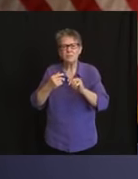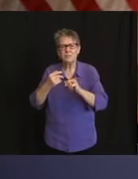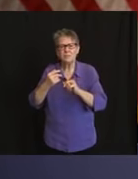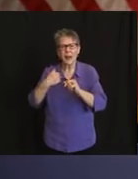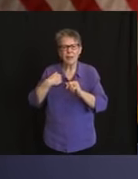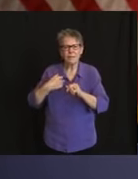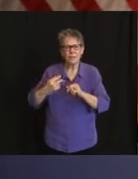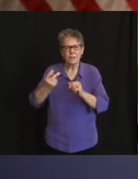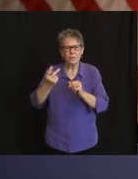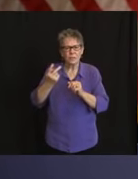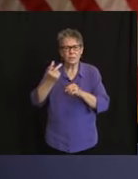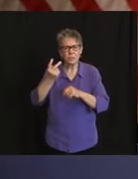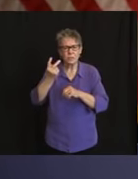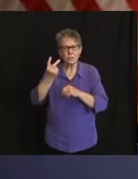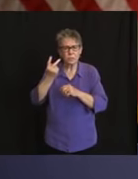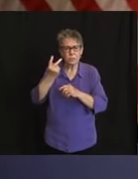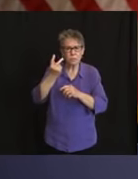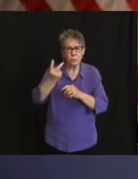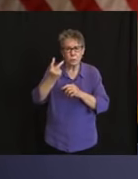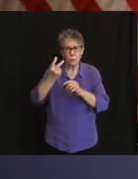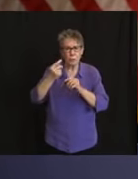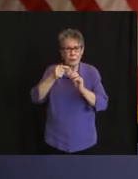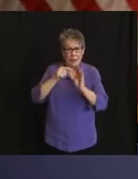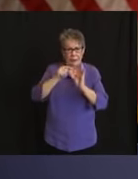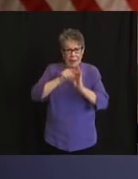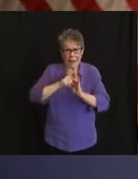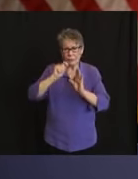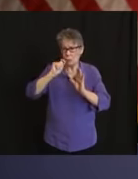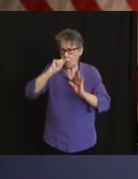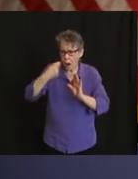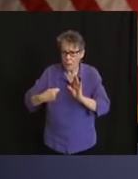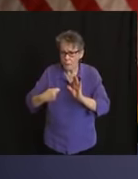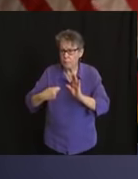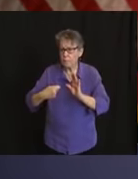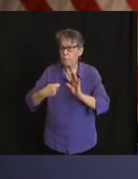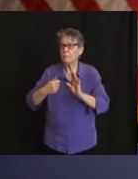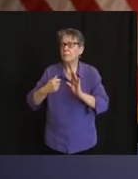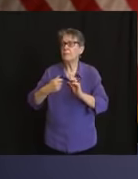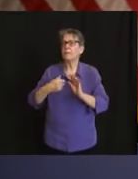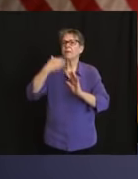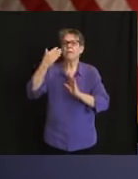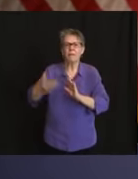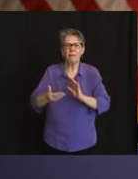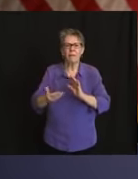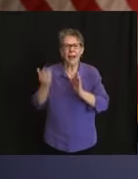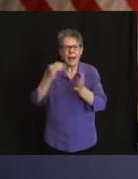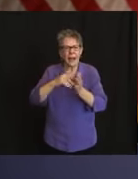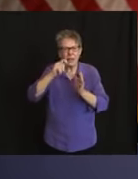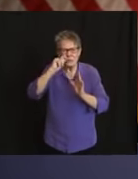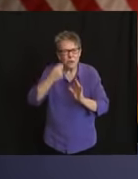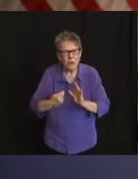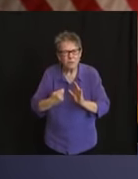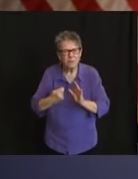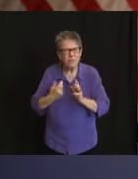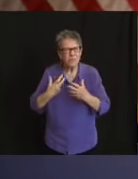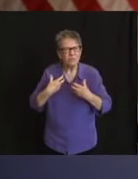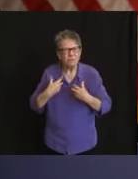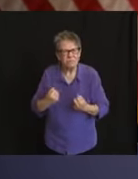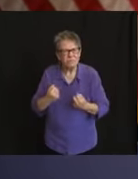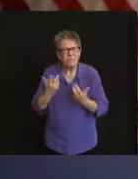Anything else, or is that? No, Thank you for that. We'll go back. Thank you for that. Judy or Christina. You want to talk about